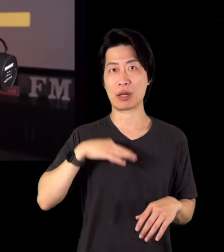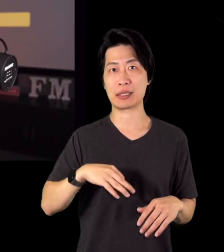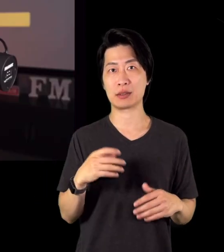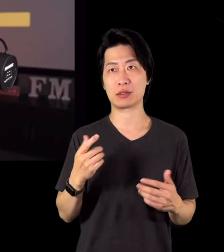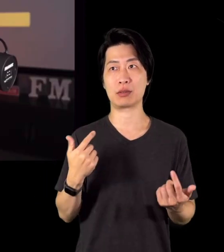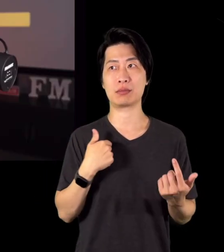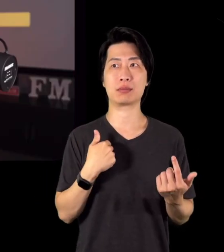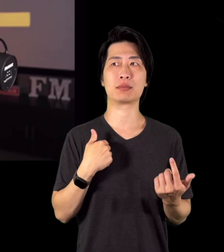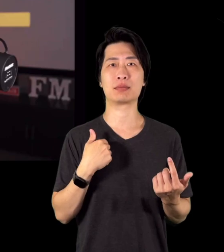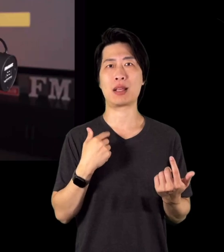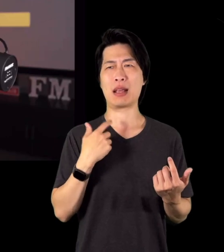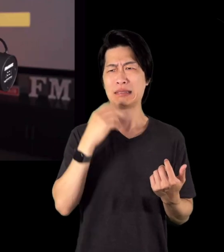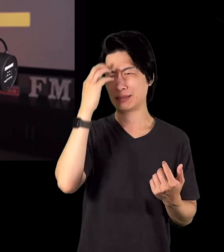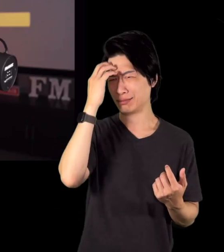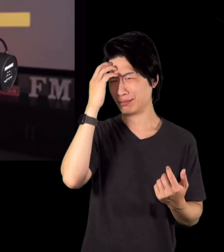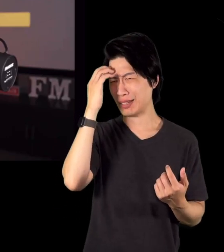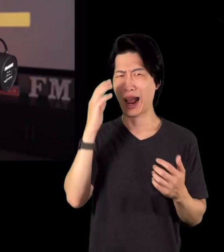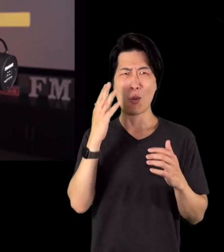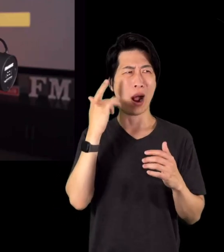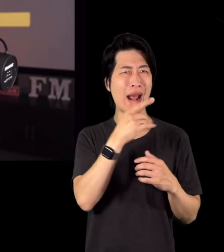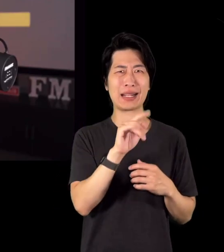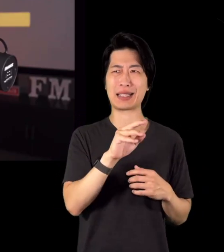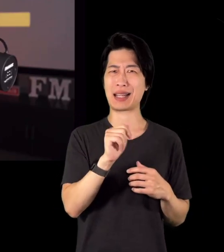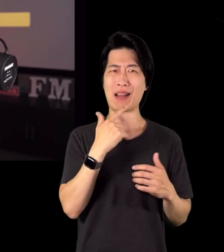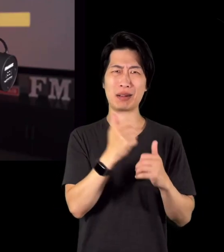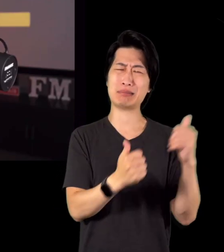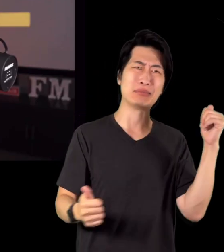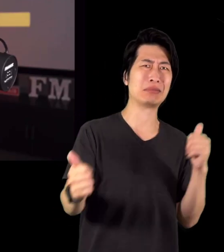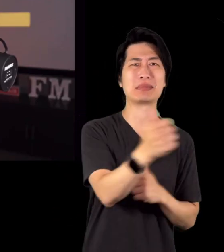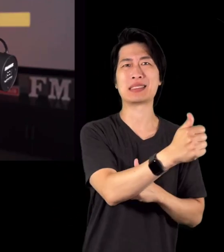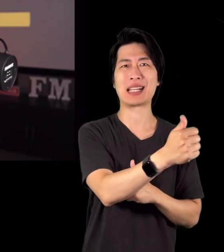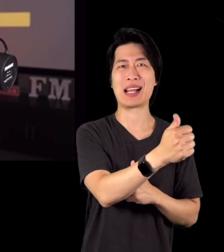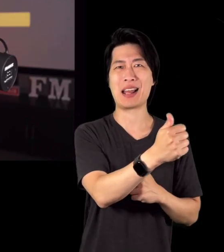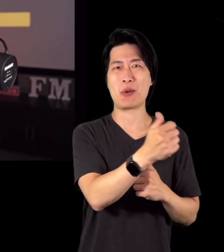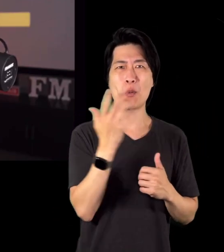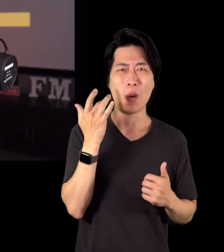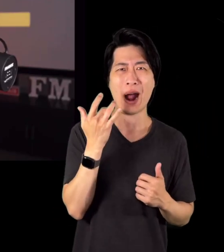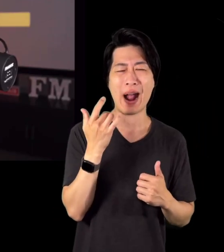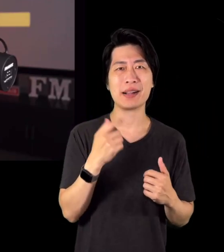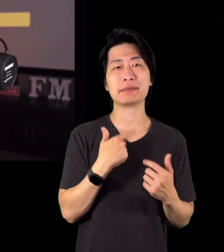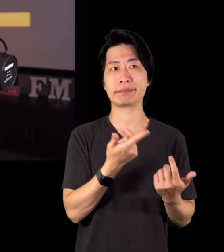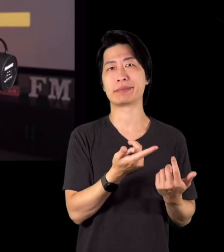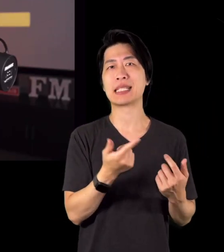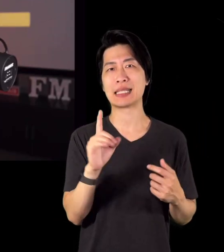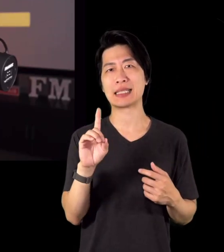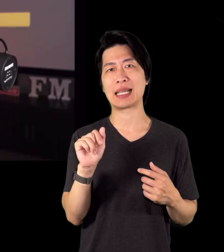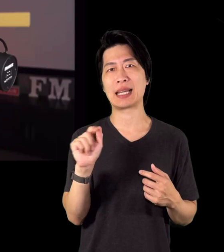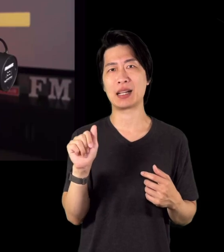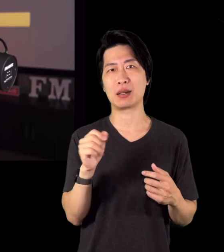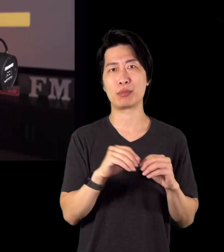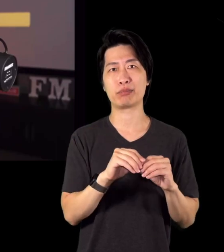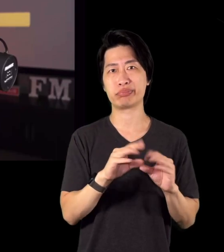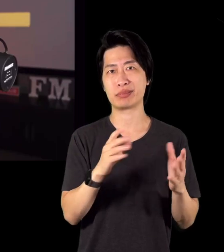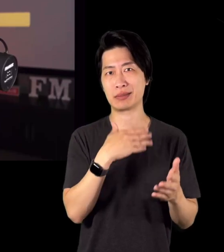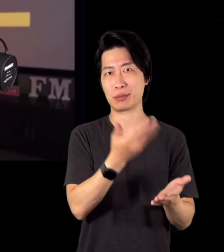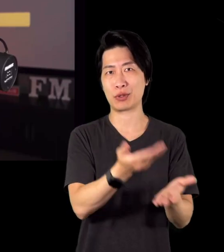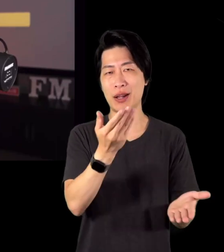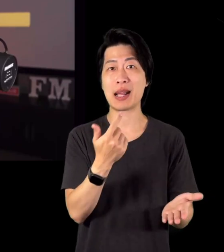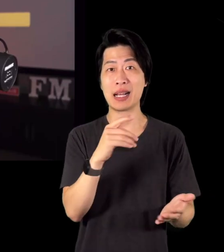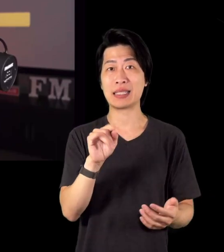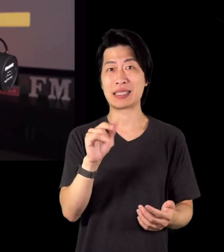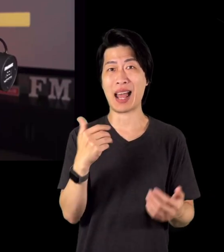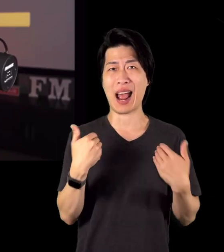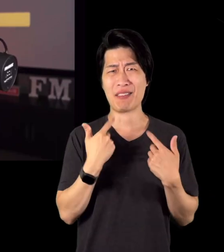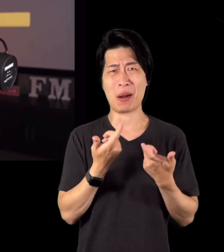of scratching my head and figuring out why Tesla has such a huge lead, I think this data proves definitively that Tesla has a giant